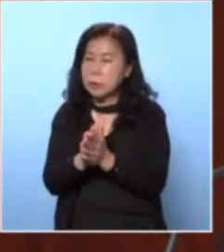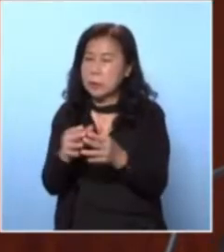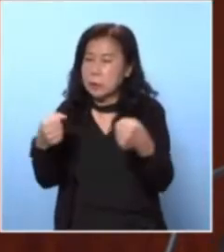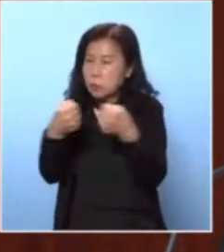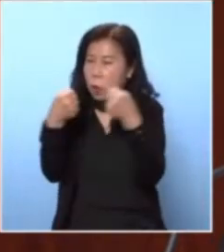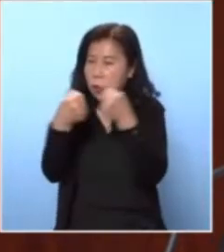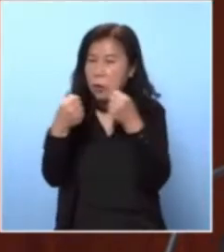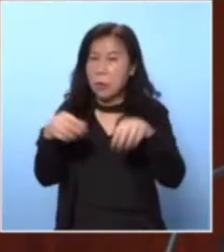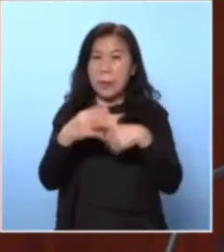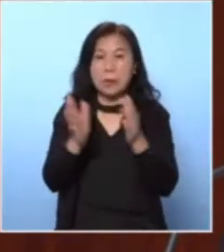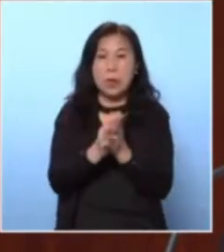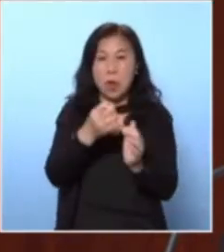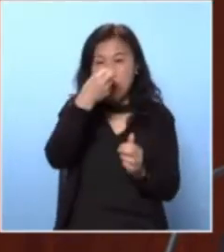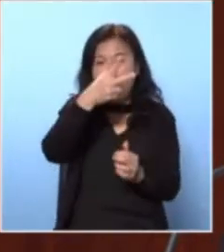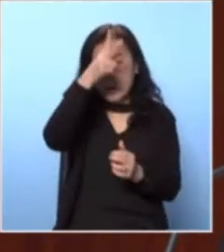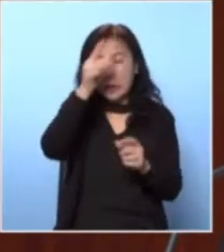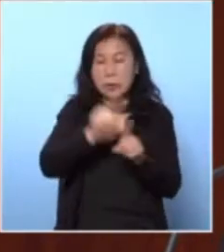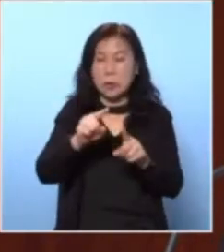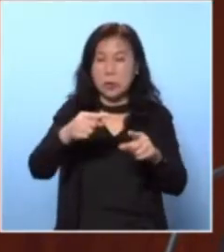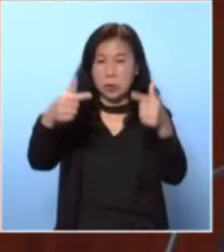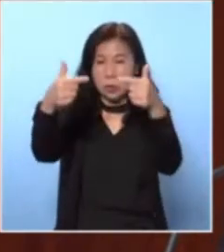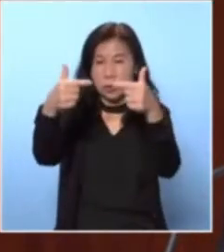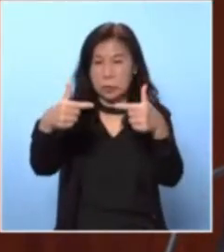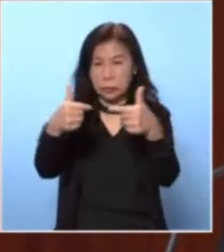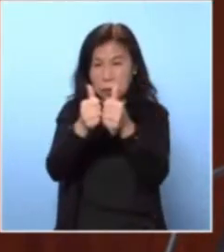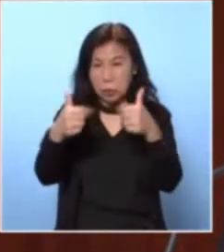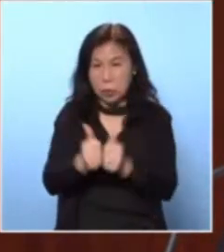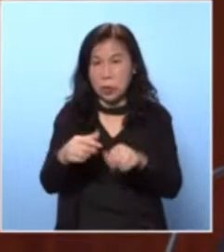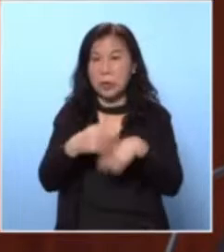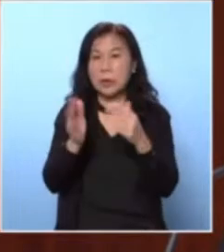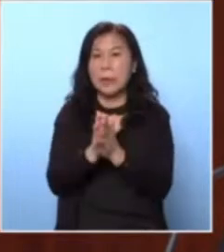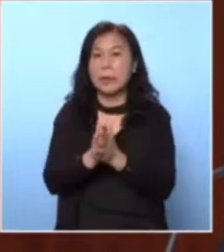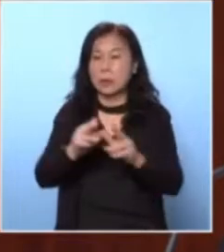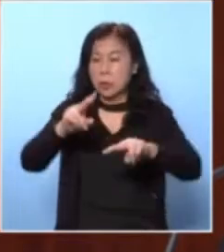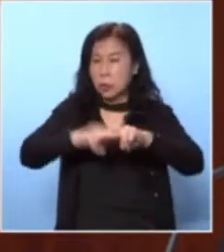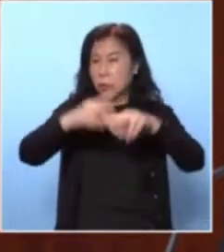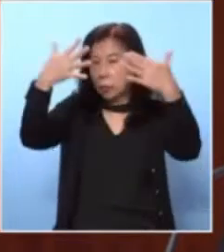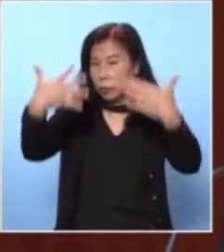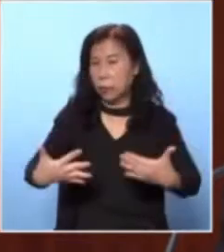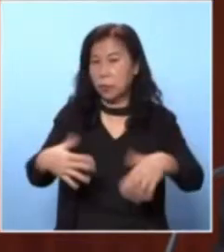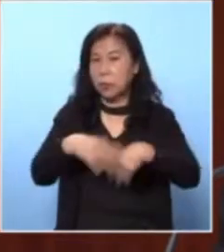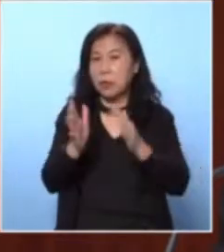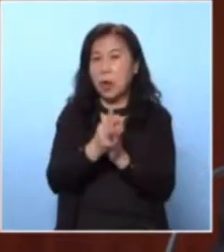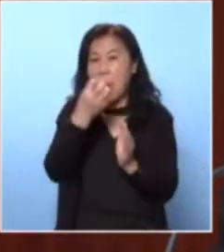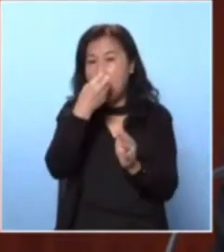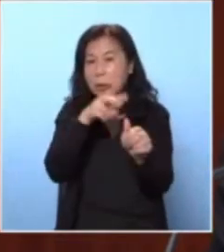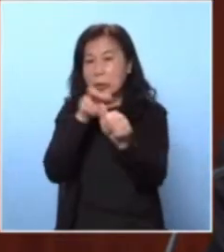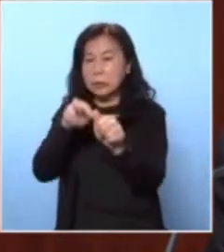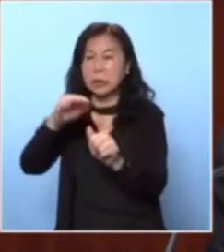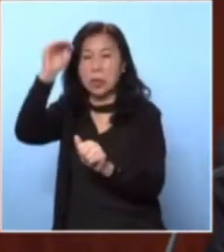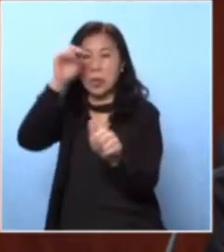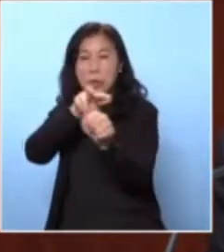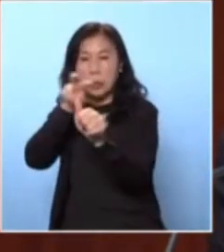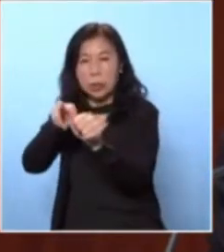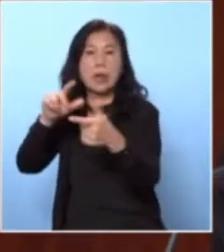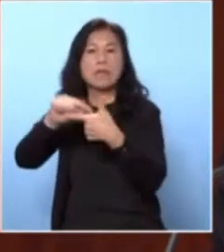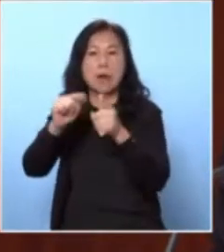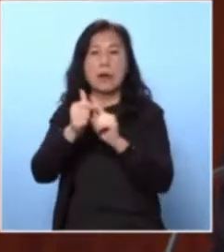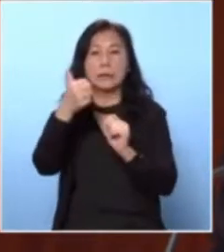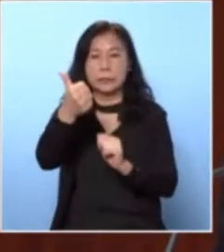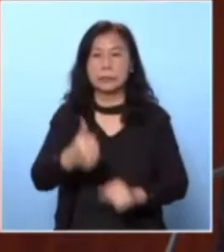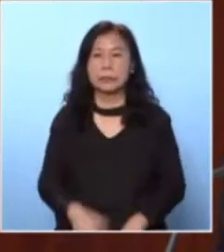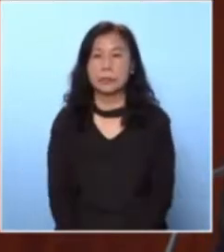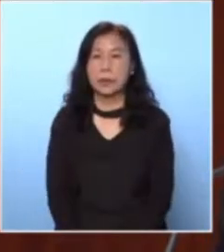The Hong Kong SAR government will fully, faithfully, and resolutely implement the principles of one country, two systems, Hong Kong